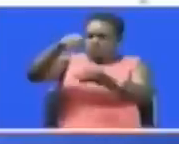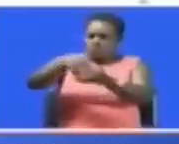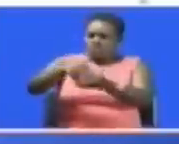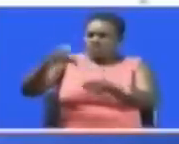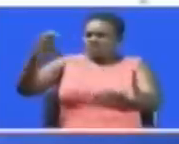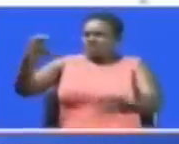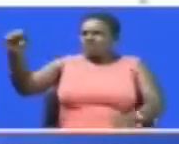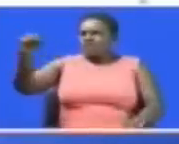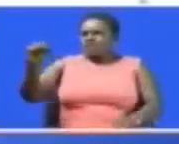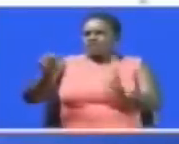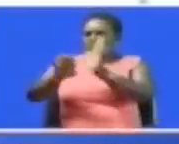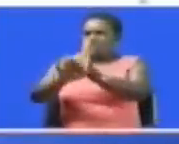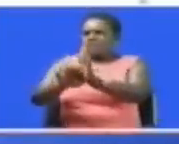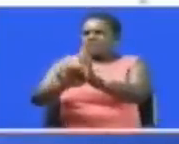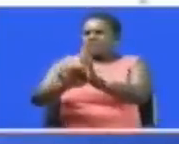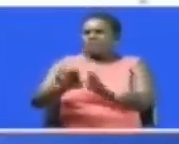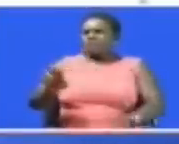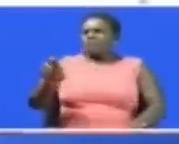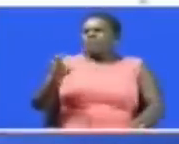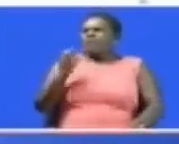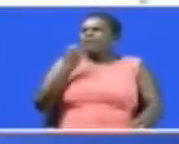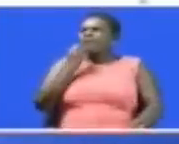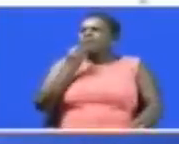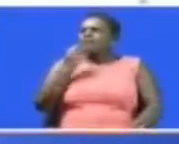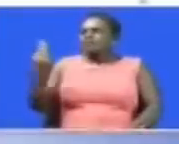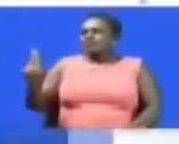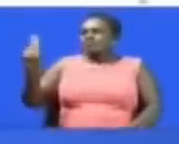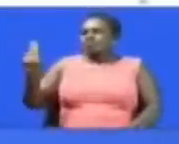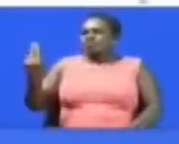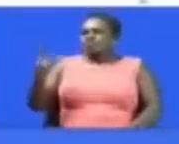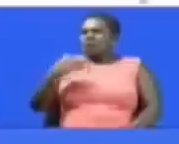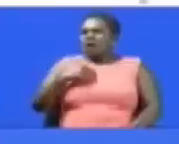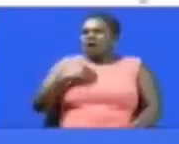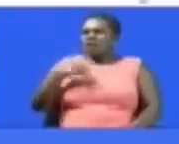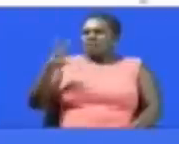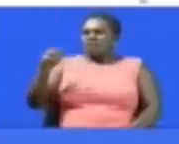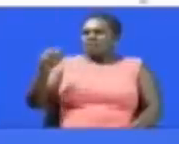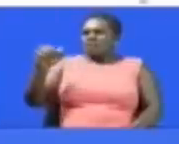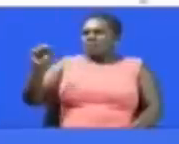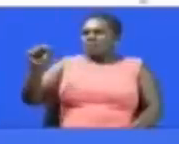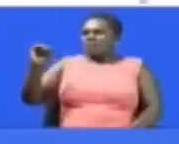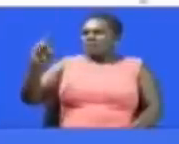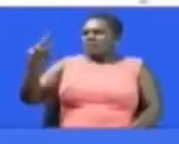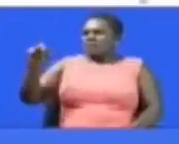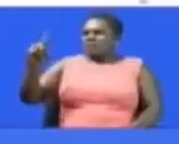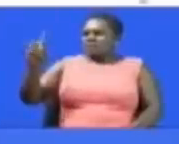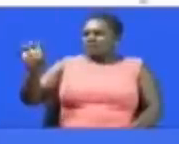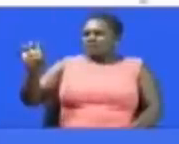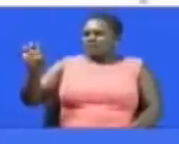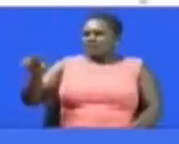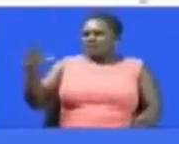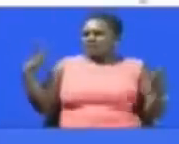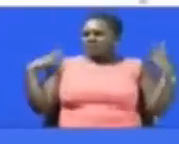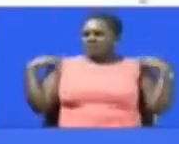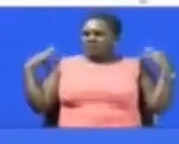in cabinet, like, you know, Kenyatta sitting in cabinet with Amasinde Muliro, you know, where he was trying